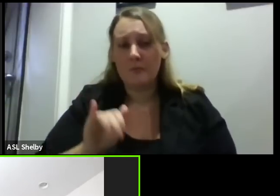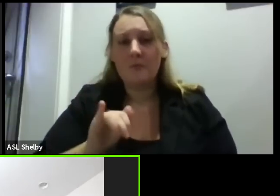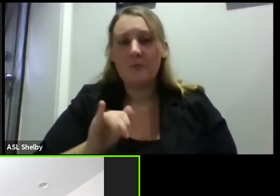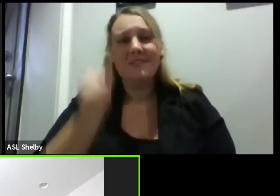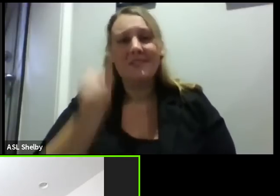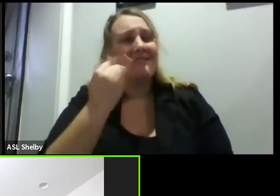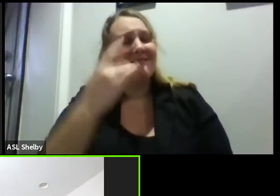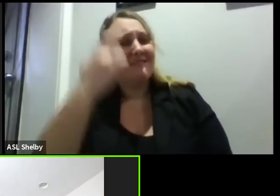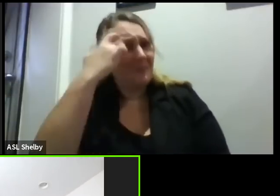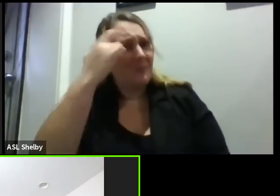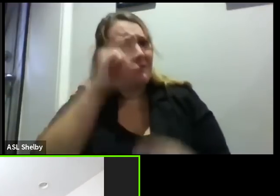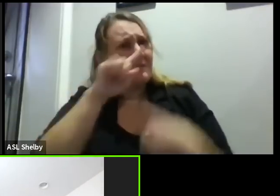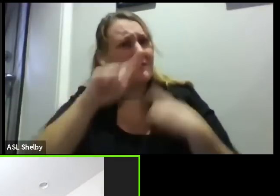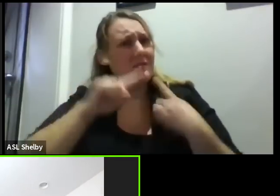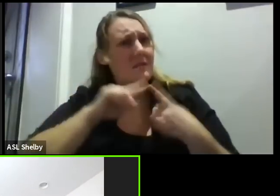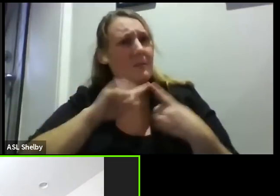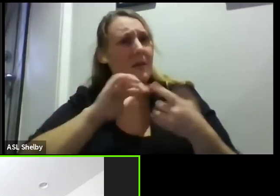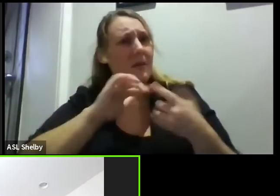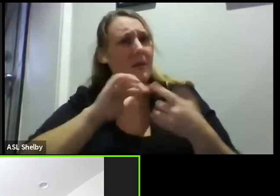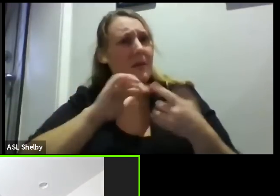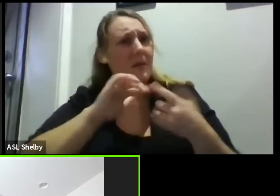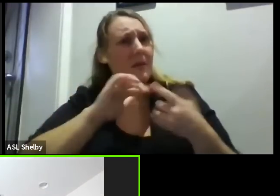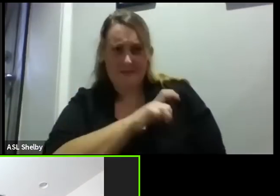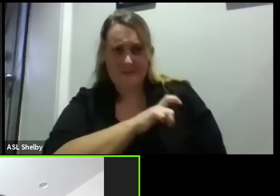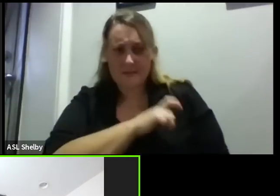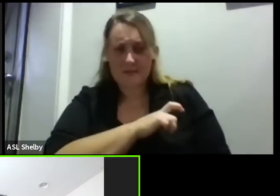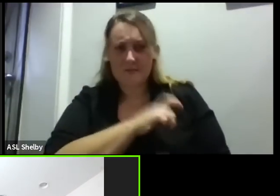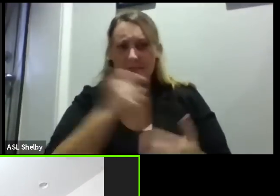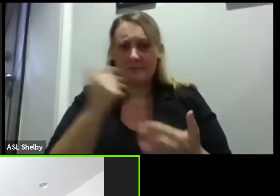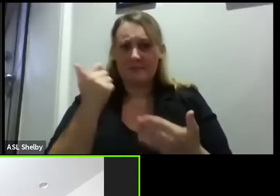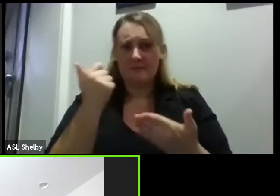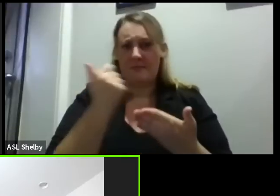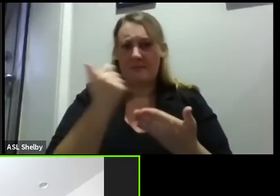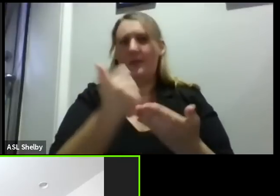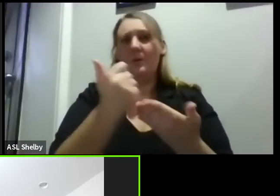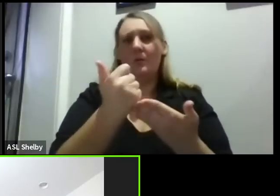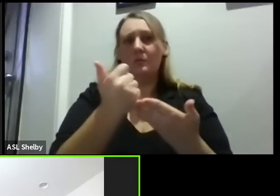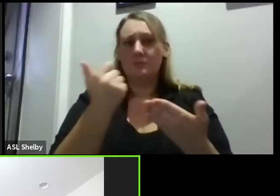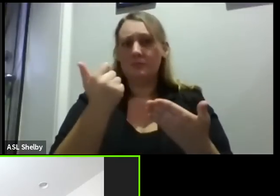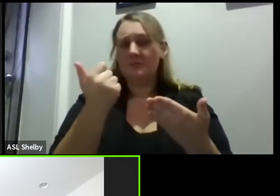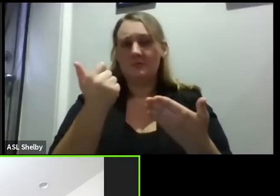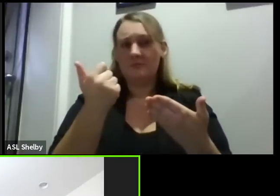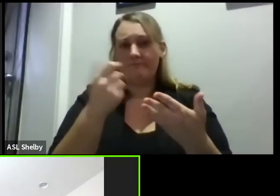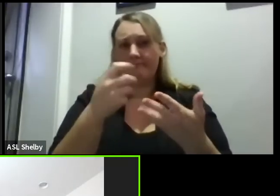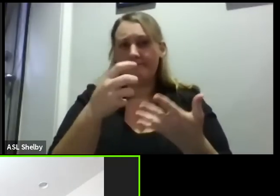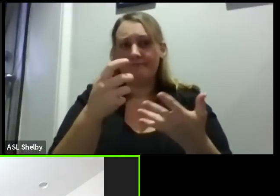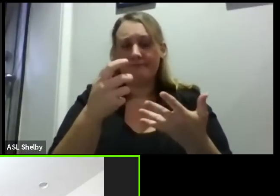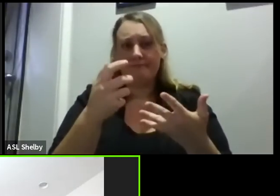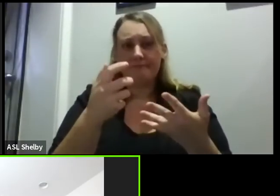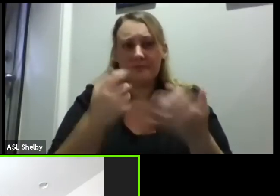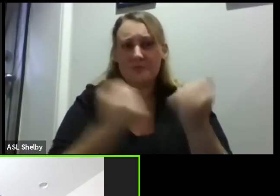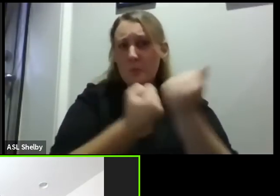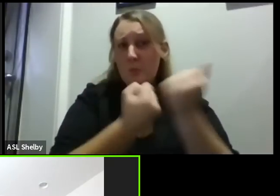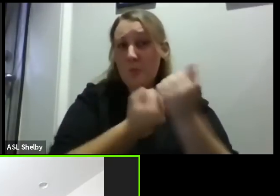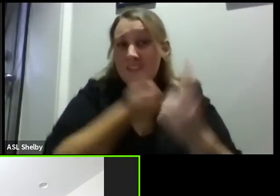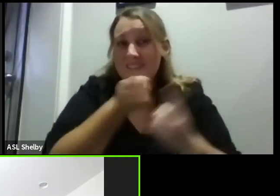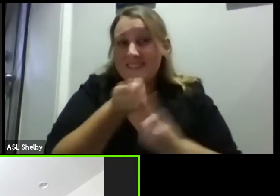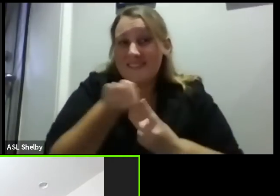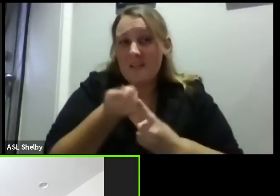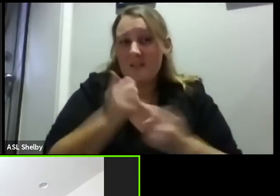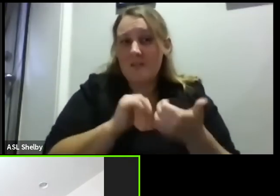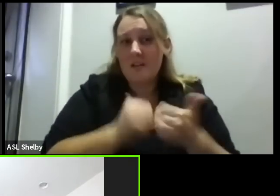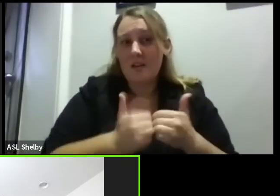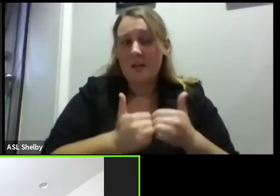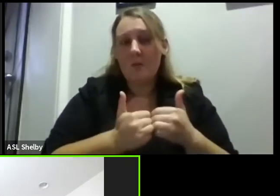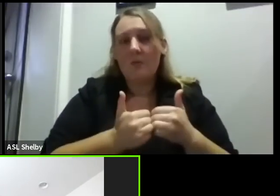policing industrial complex keeps itself up, one of the ways that it does is that it denies how it